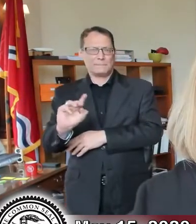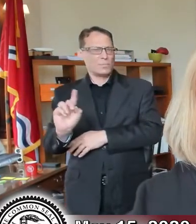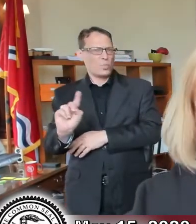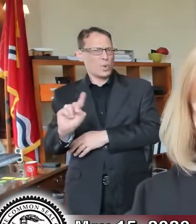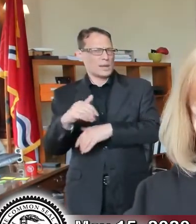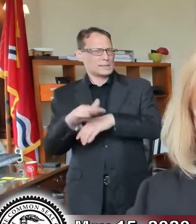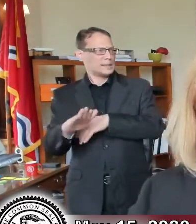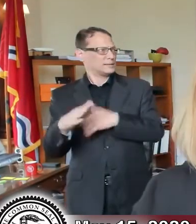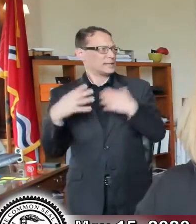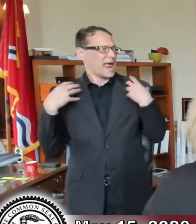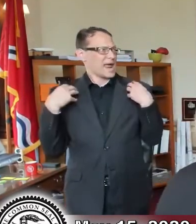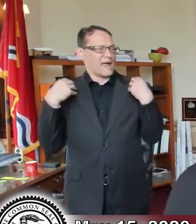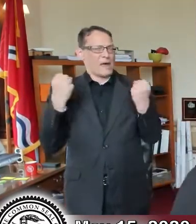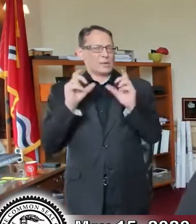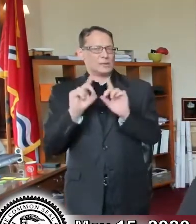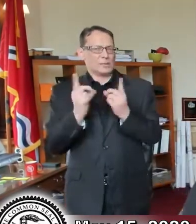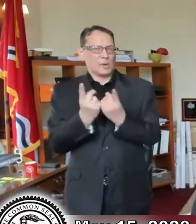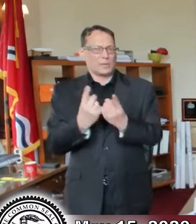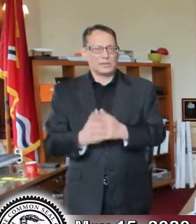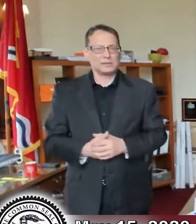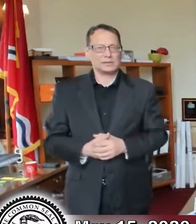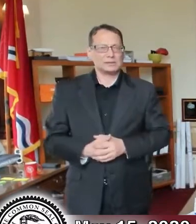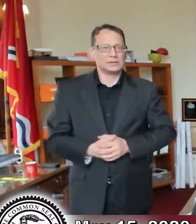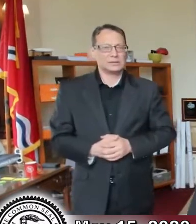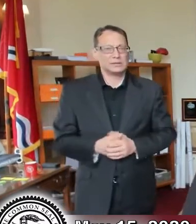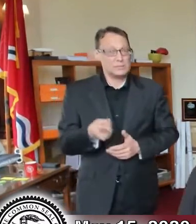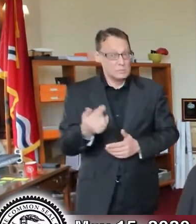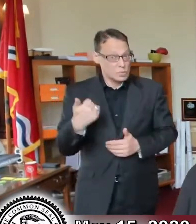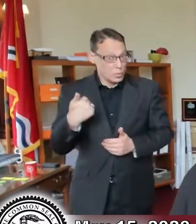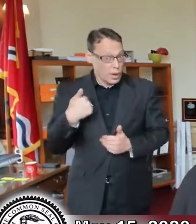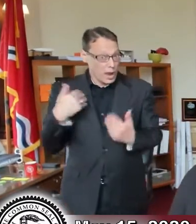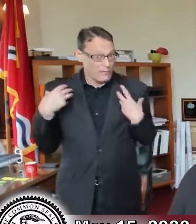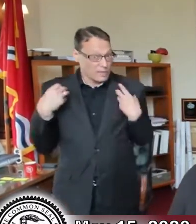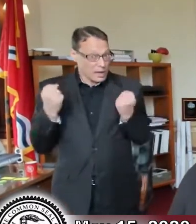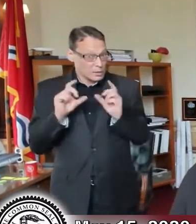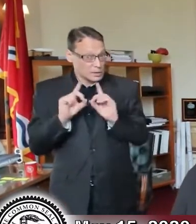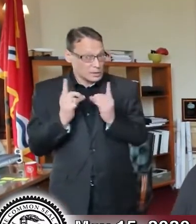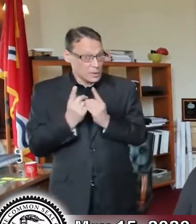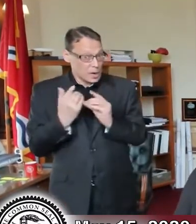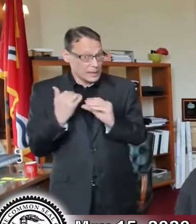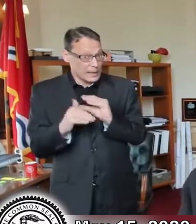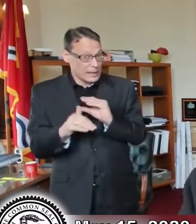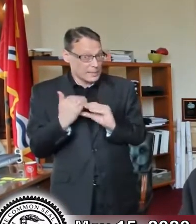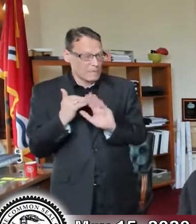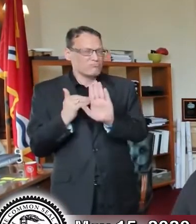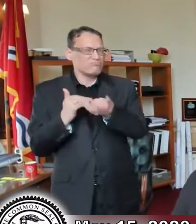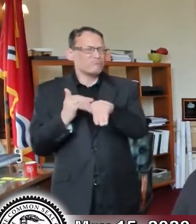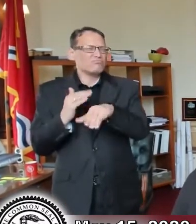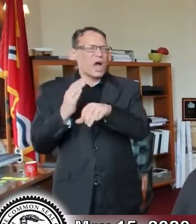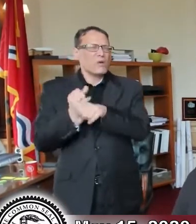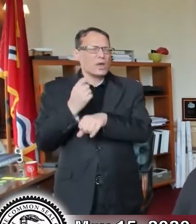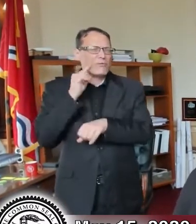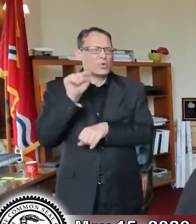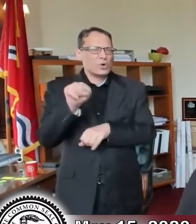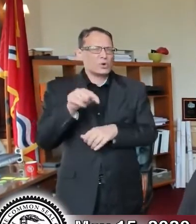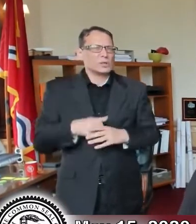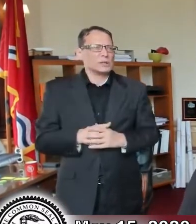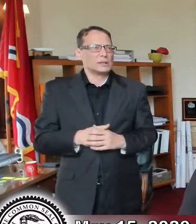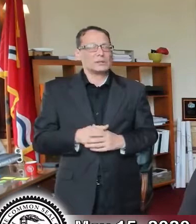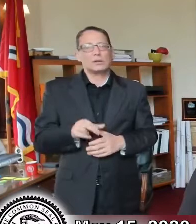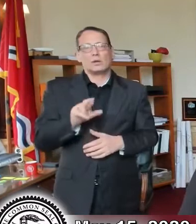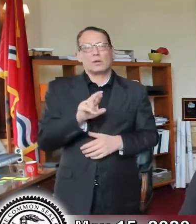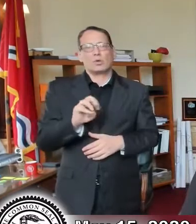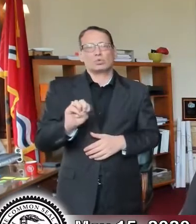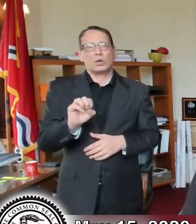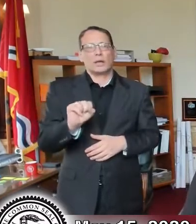to the health department. Do we have the health department email? We'll get it for you. They could do Restart St. Louis